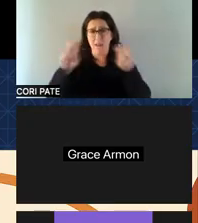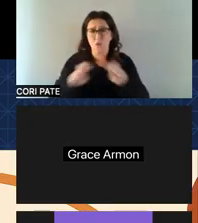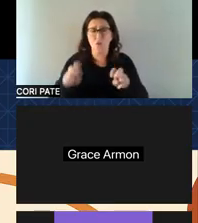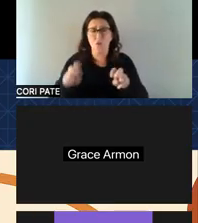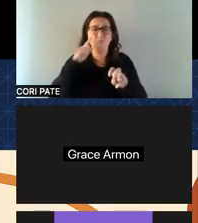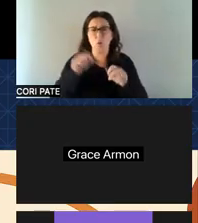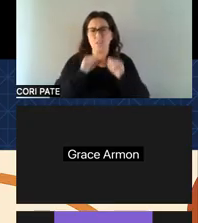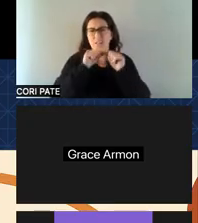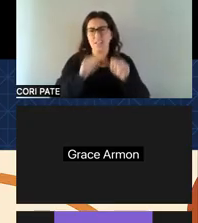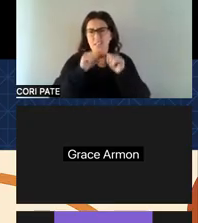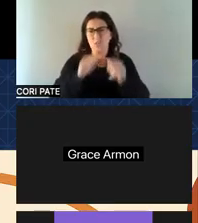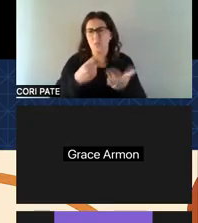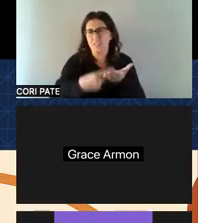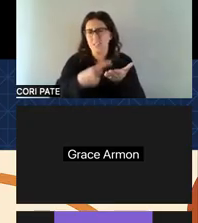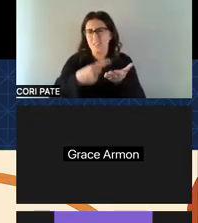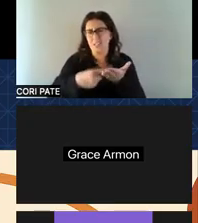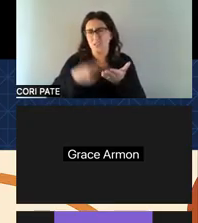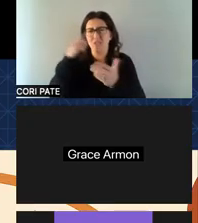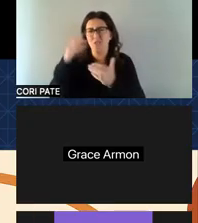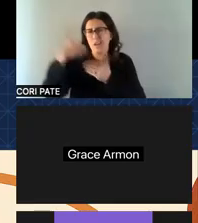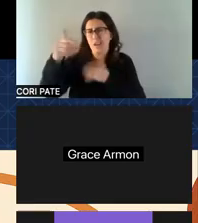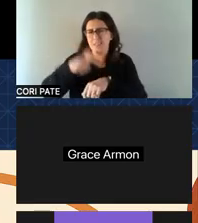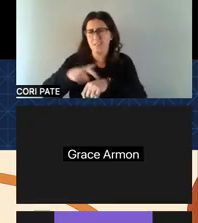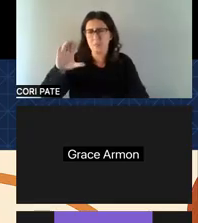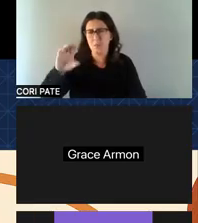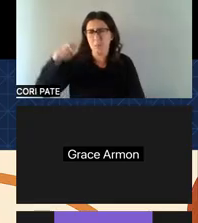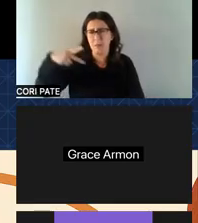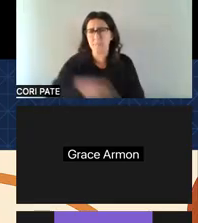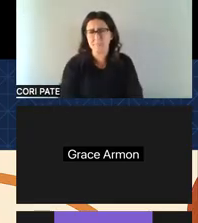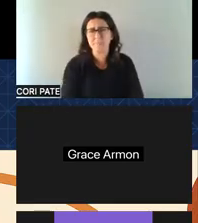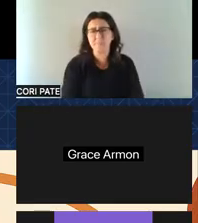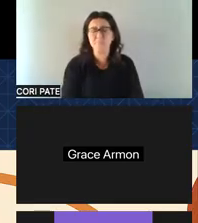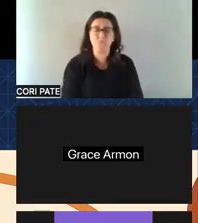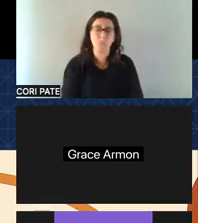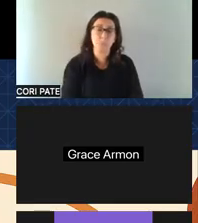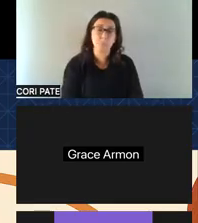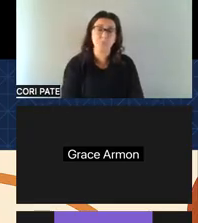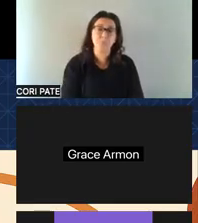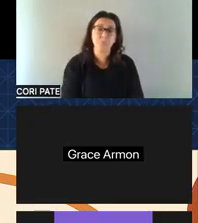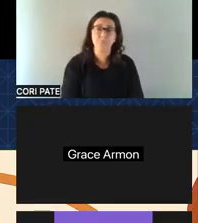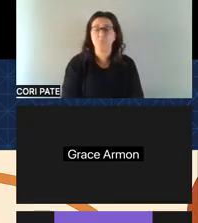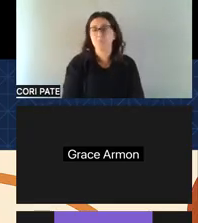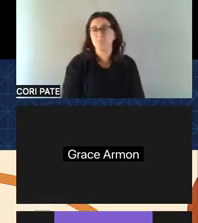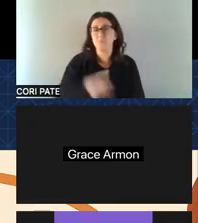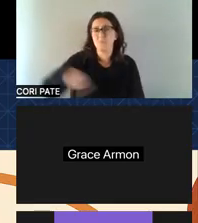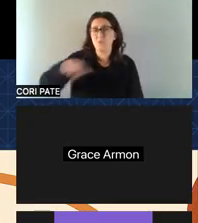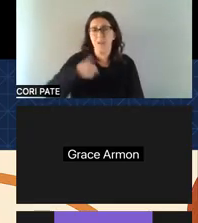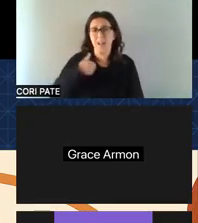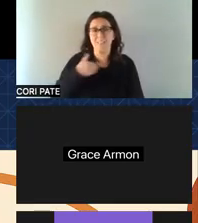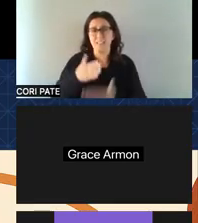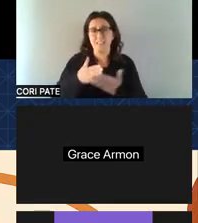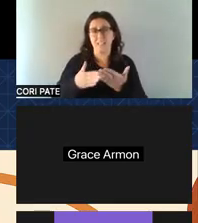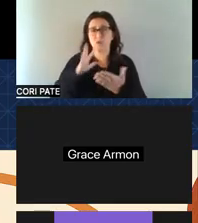theme, moving to the next community of practice as well. We have a section about parents'